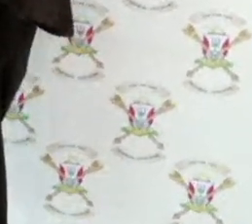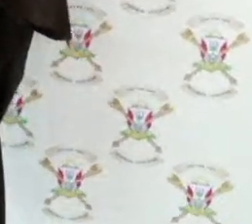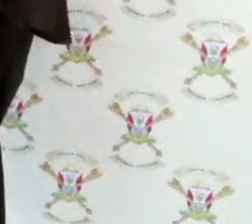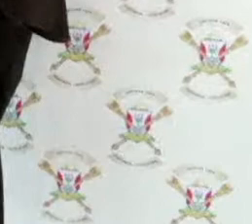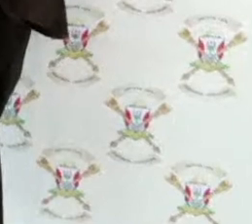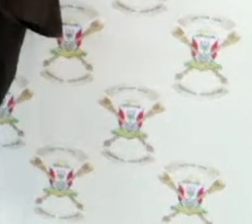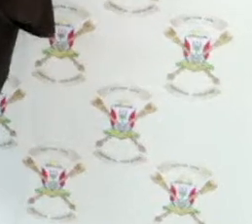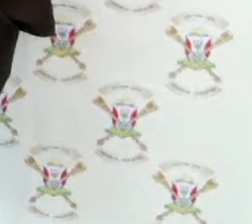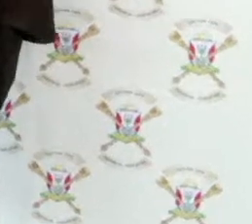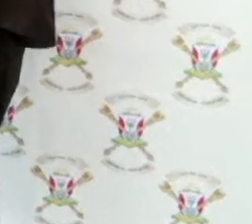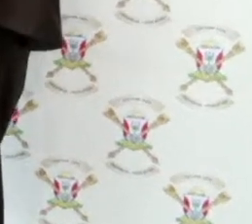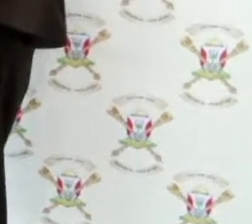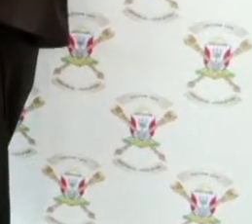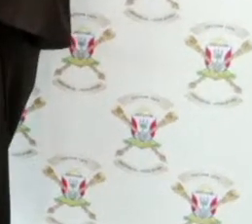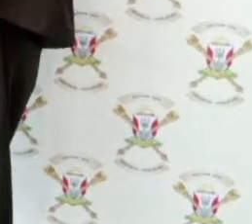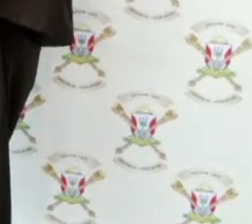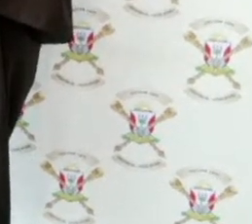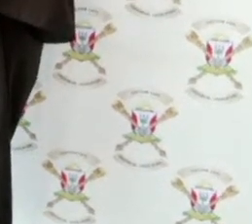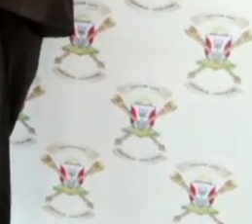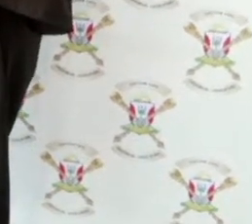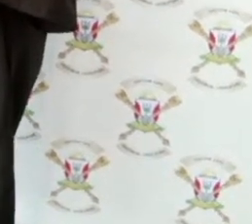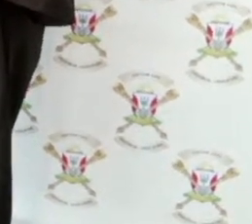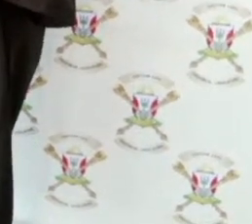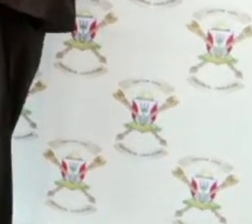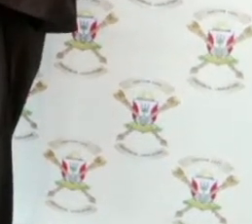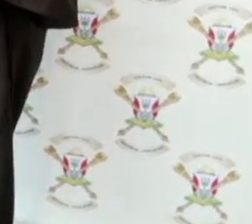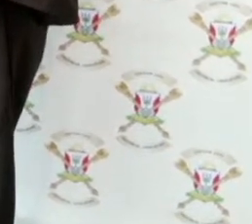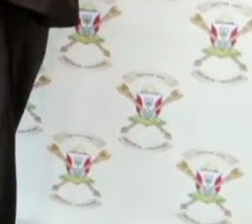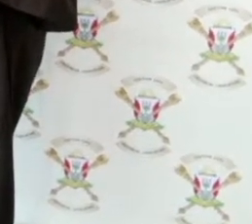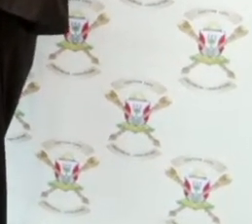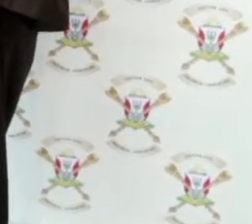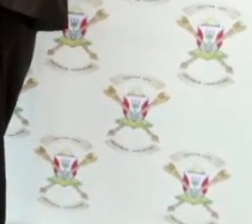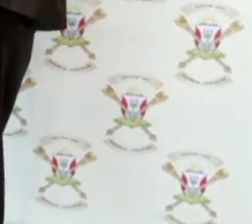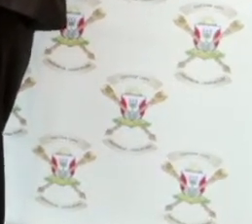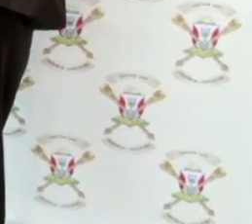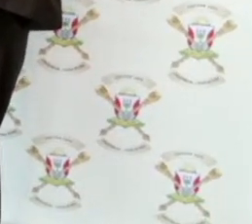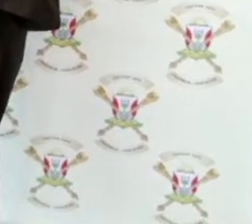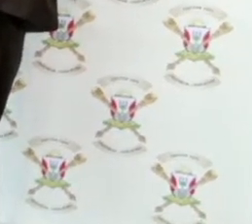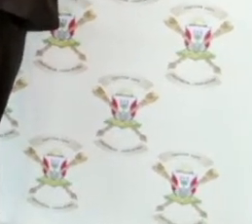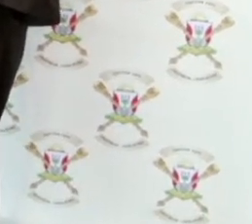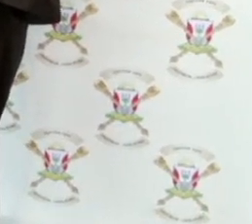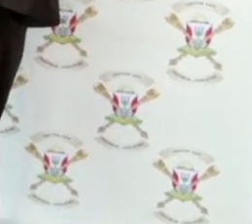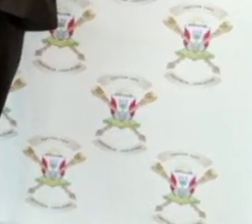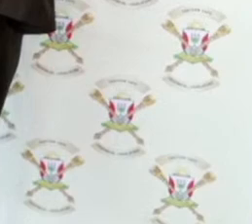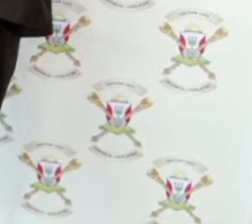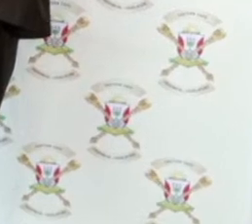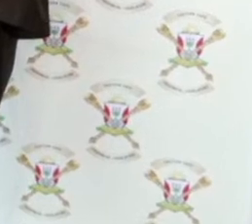with the background of the Eastern Cape Provincial Legislature banner.